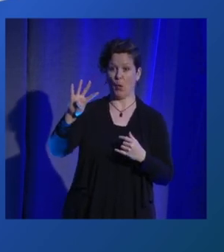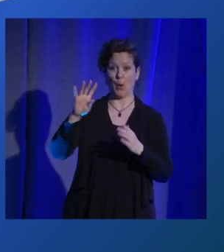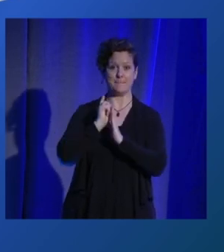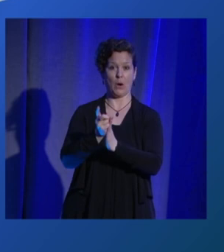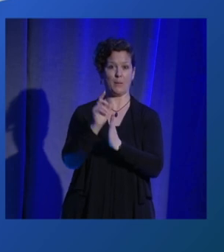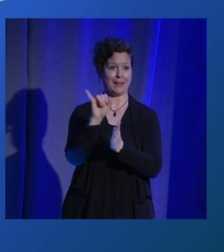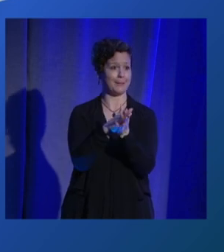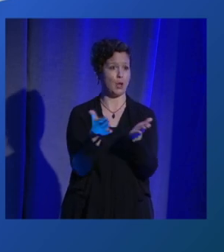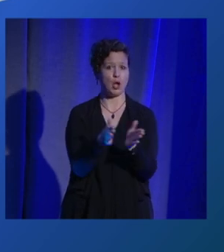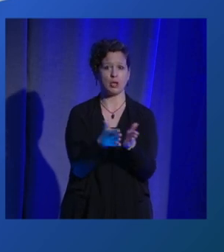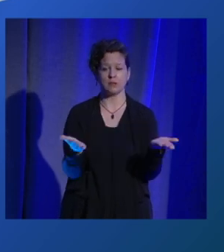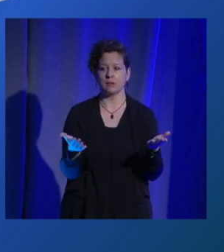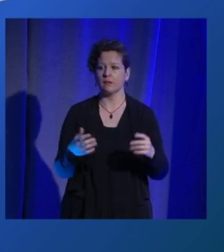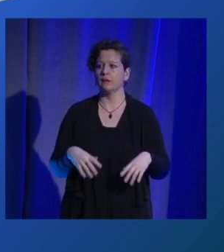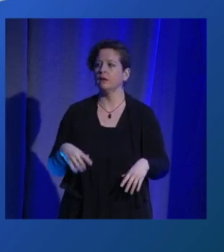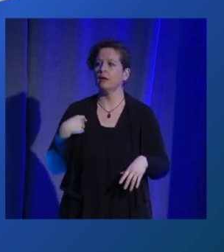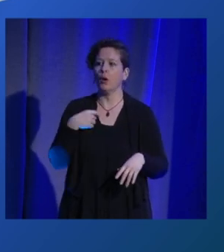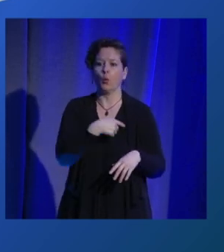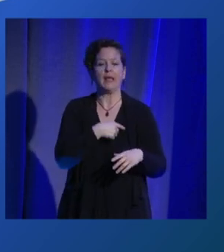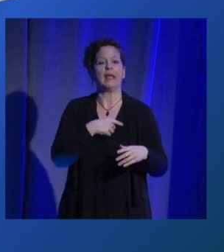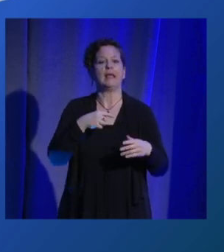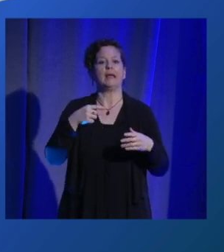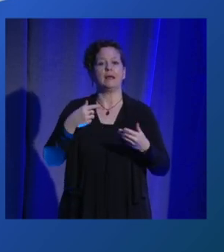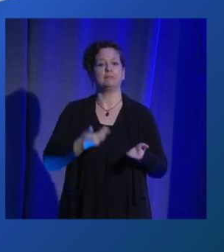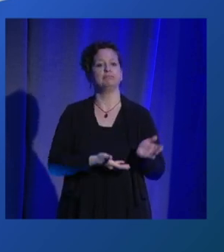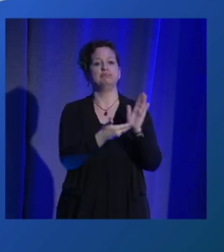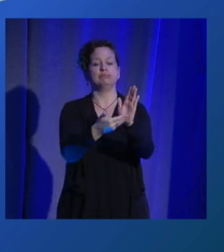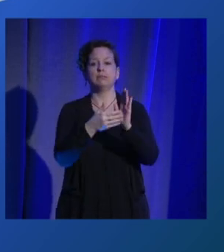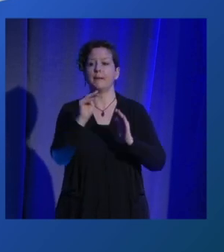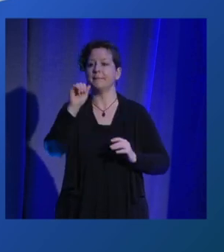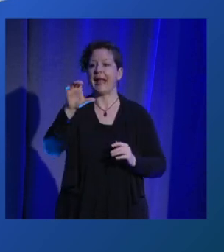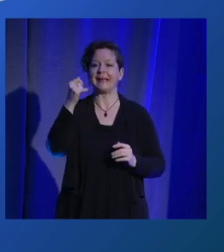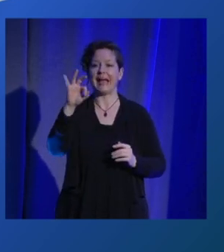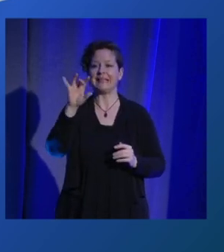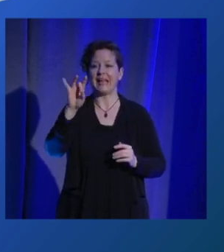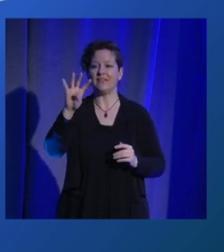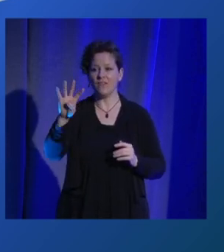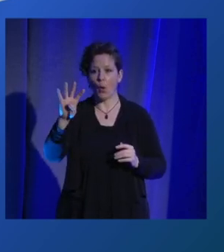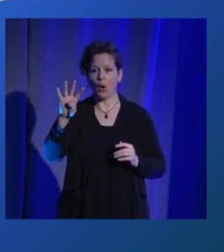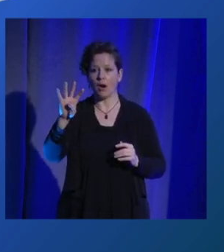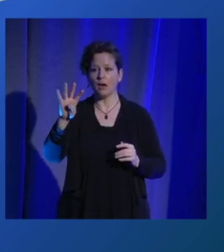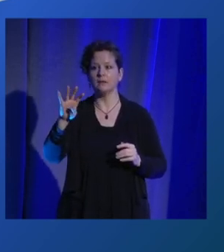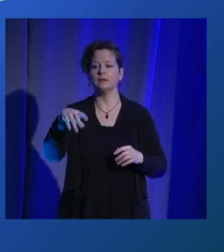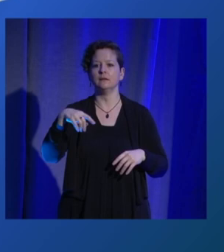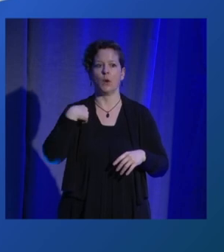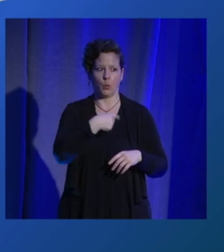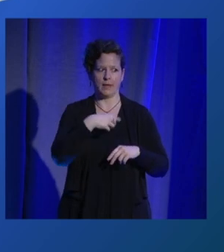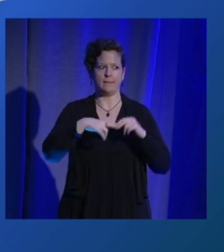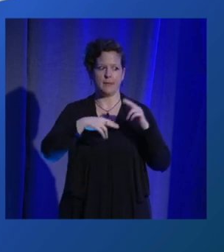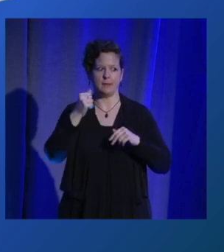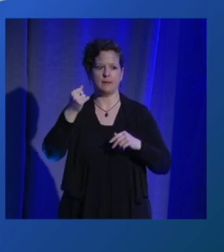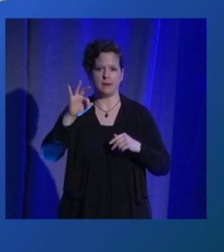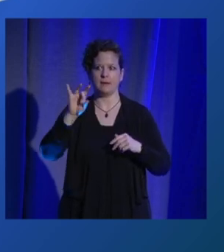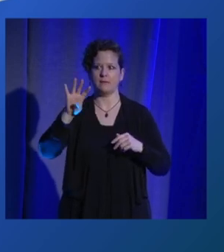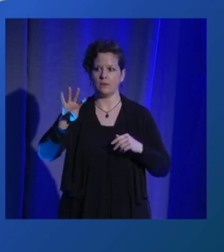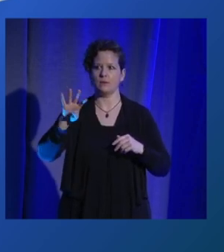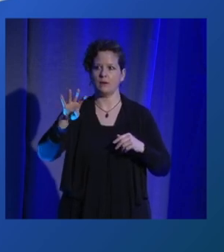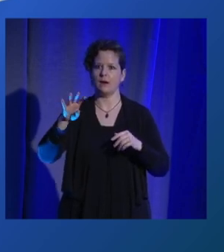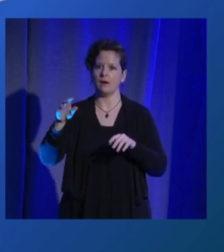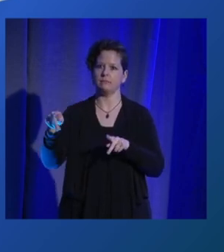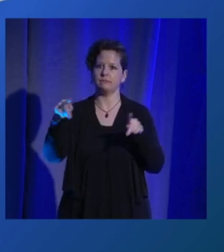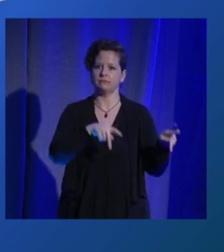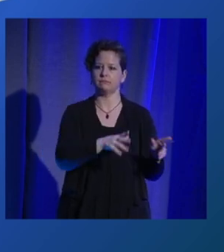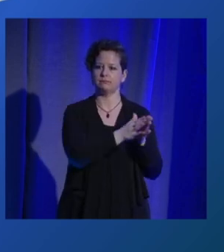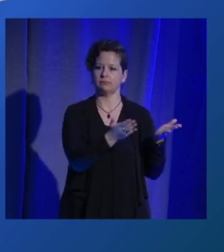know we introduced Apple Macintosh in 1984 and rebuilt 1984 right a lot of the world's problems